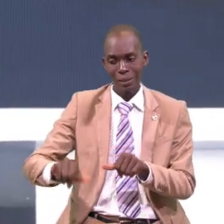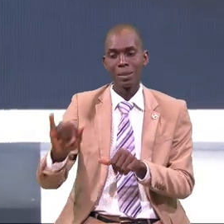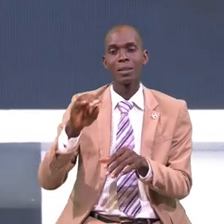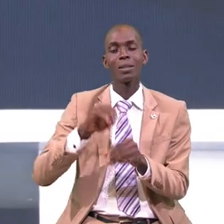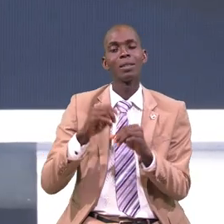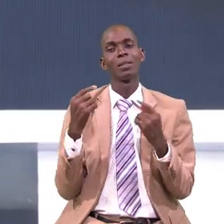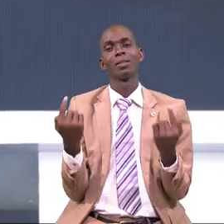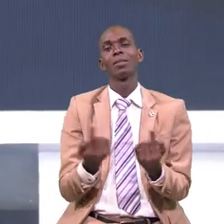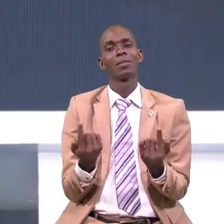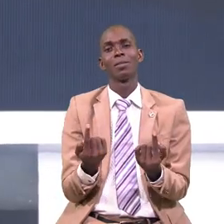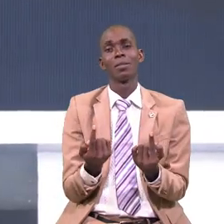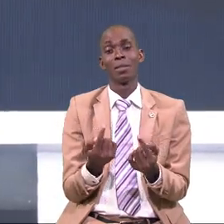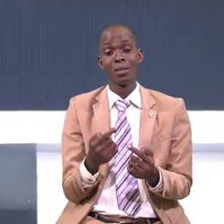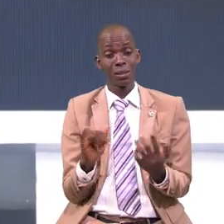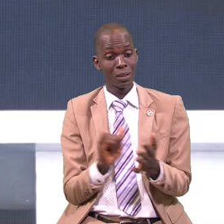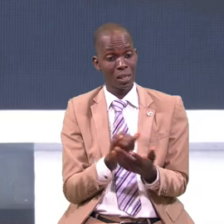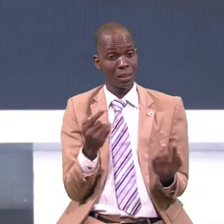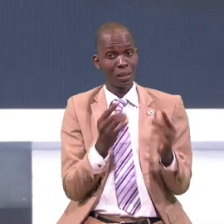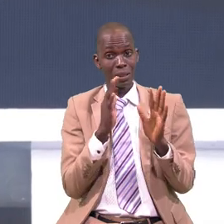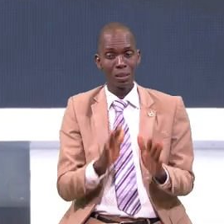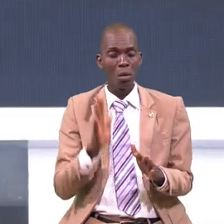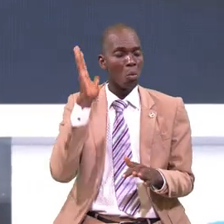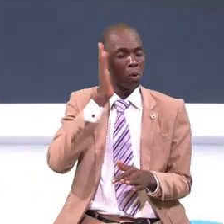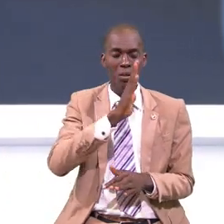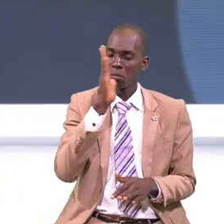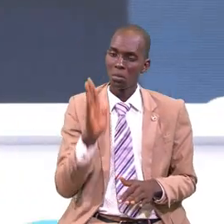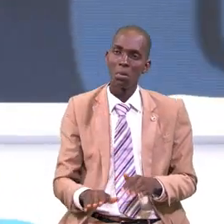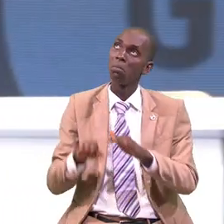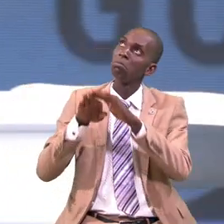They will not inherit the kingdom of God.